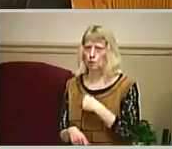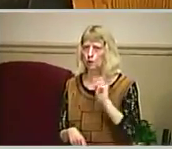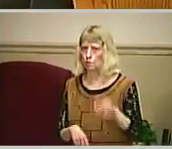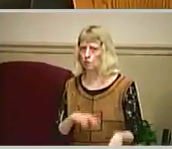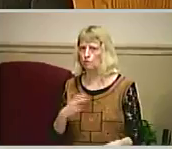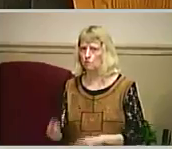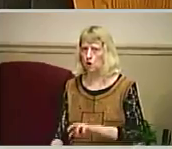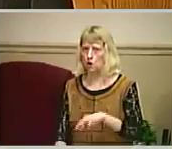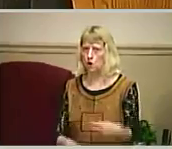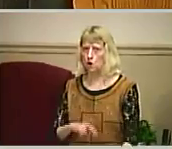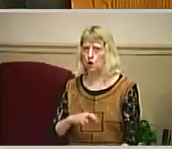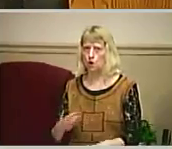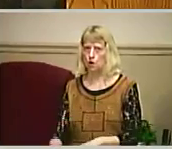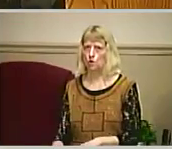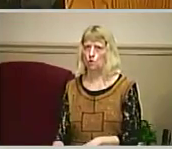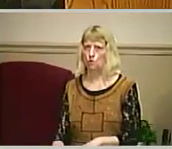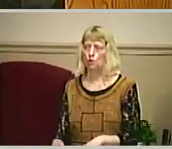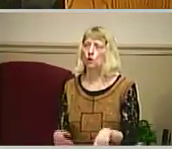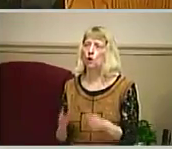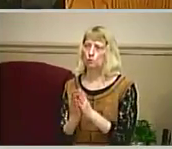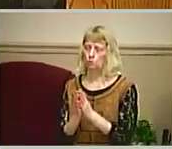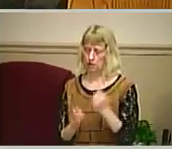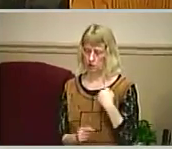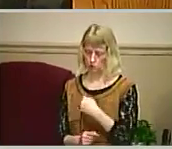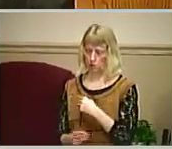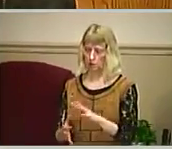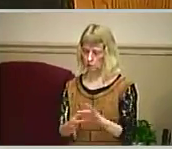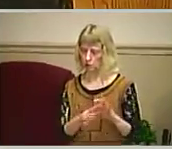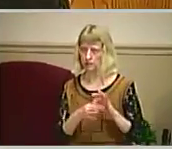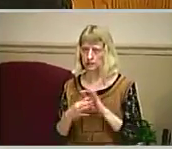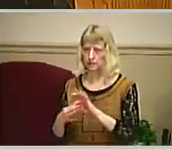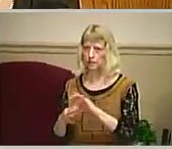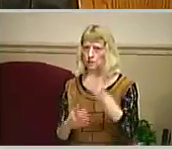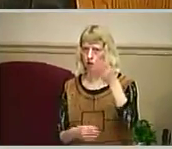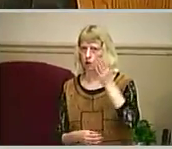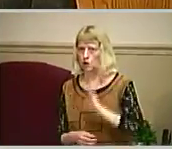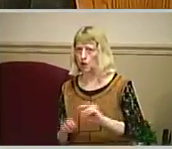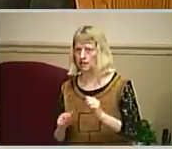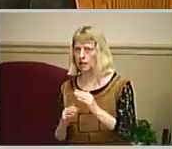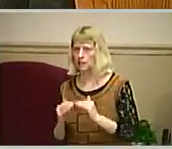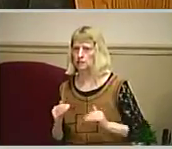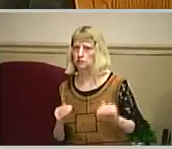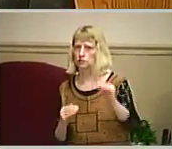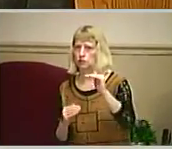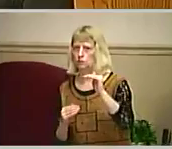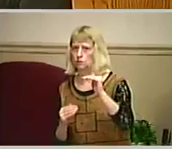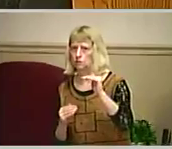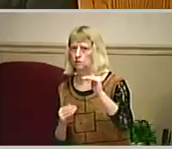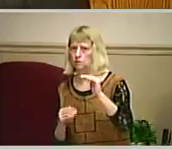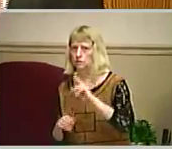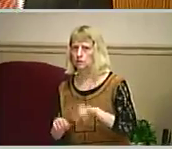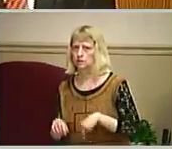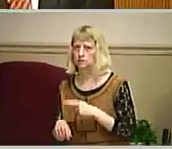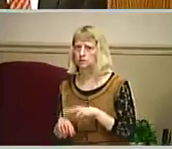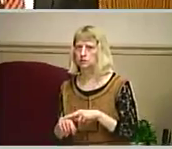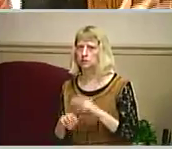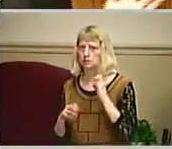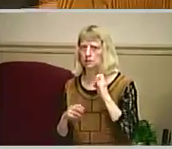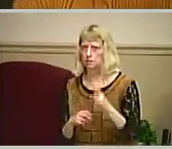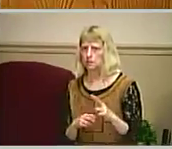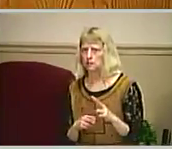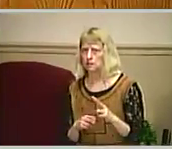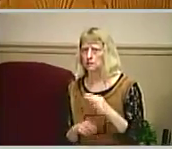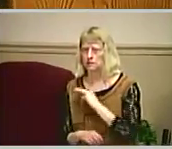a nation. But let's pray that we will be united so that God can be exalted in this nation, so that evangelists